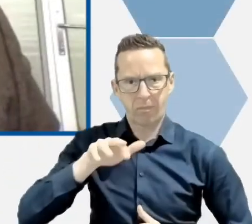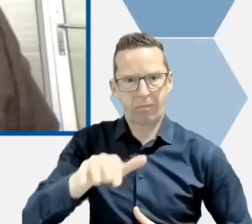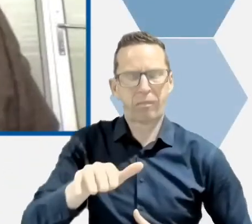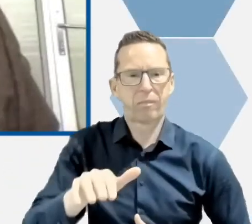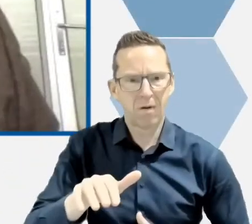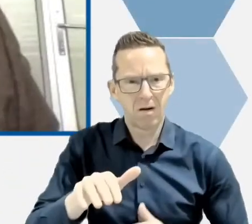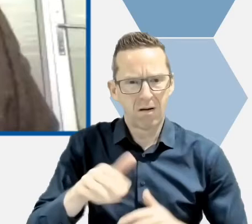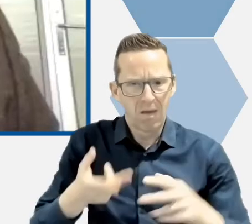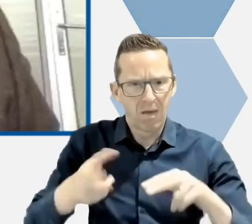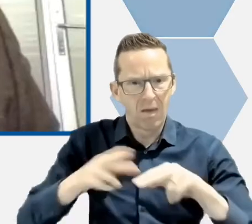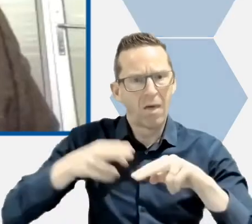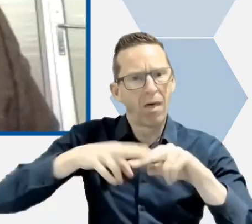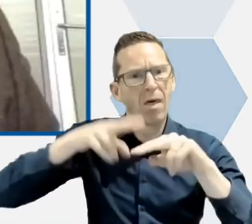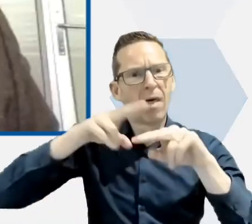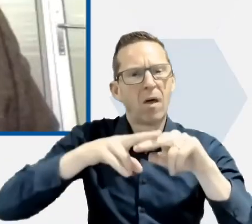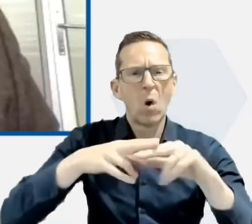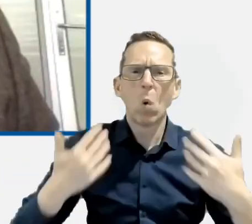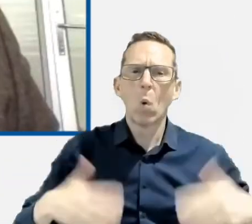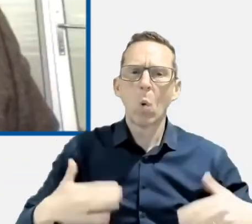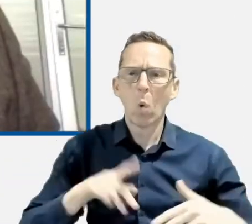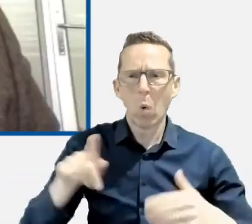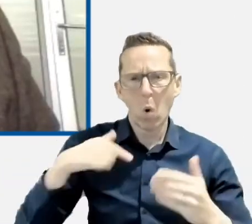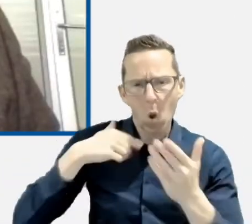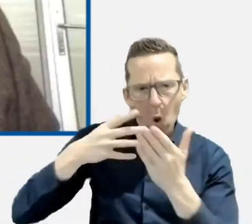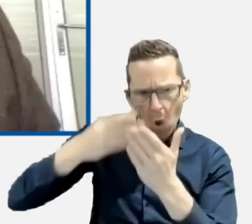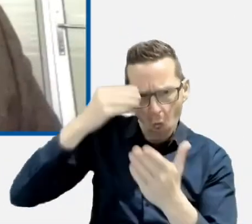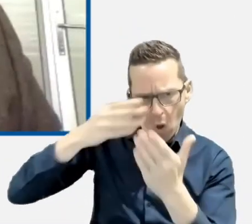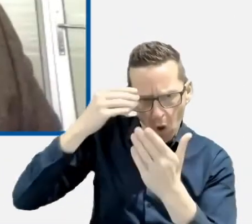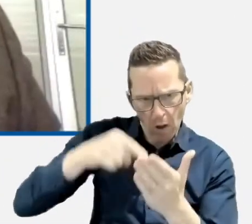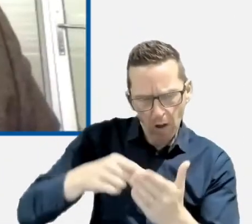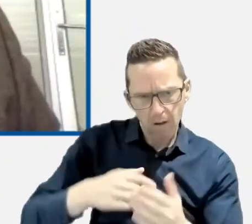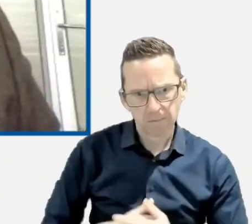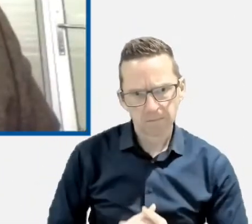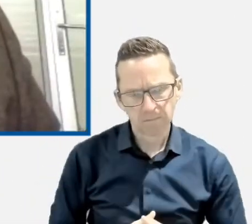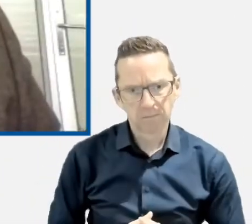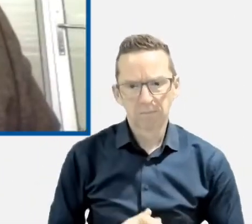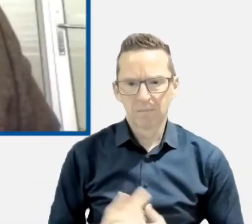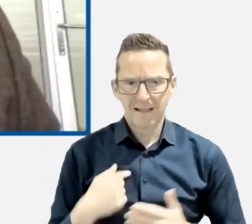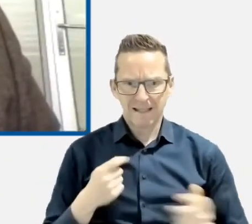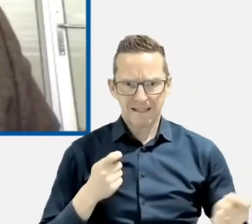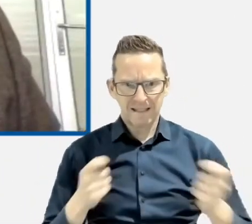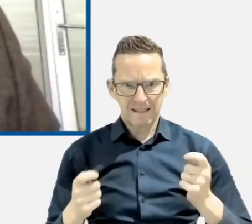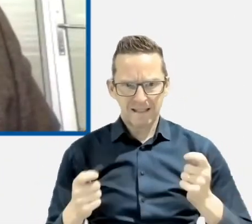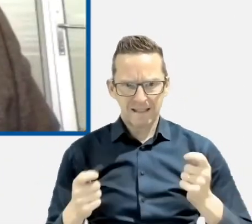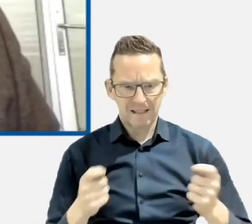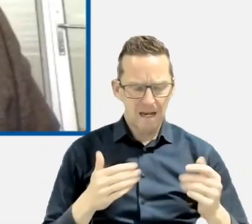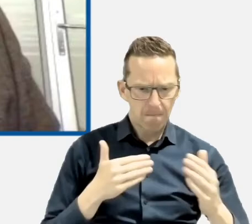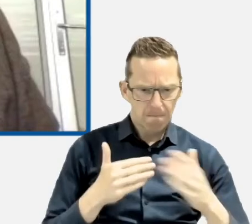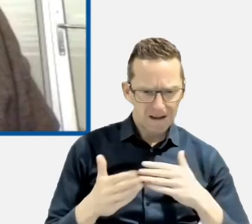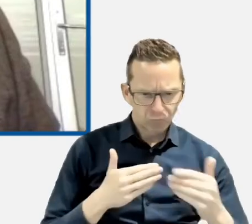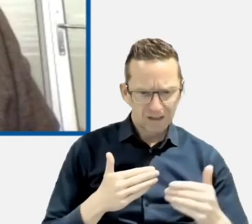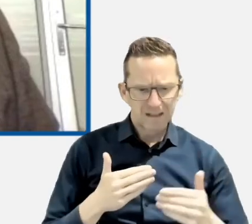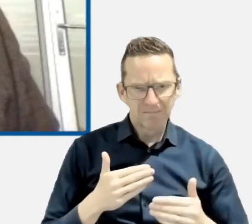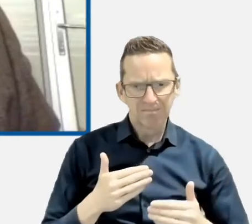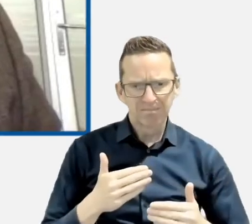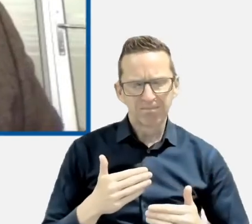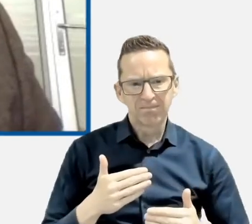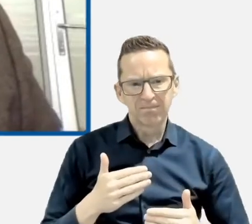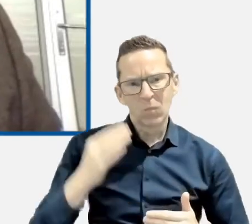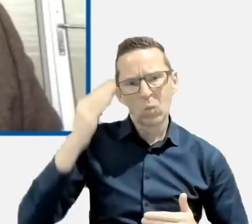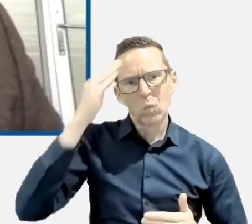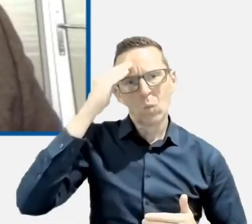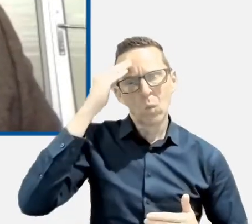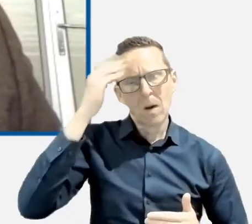35-year period, actually, we've been managing disasters in the country. We haven't experienced this double onsets.